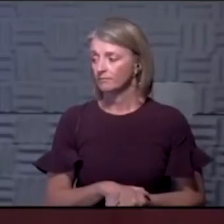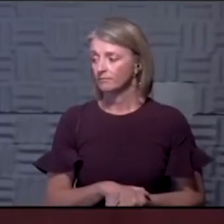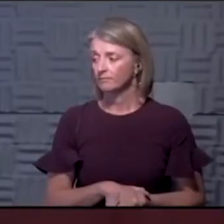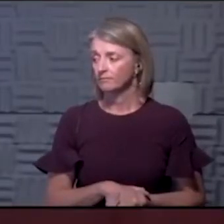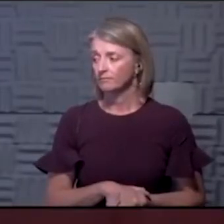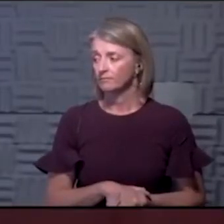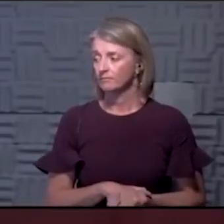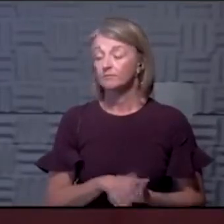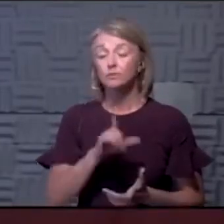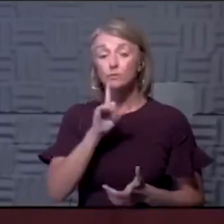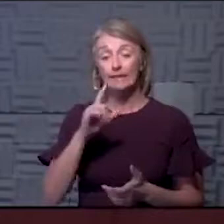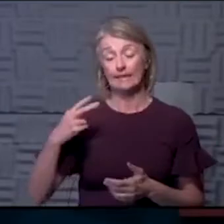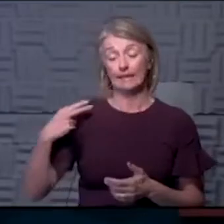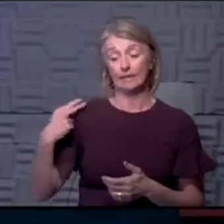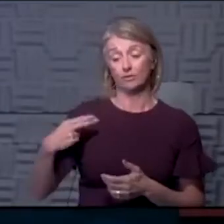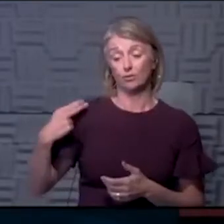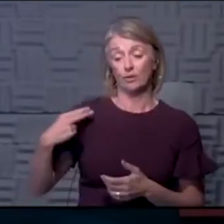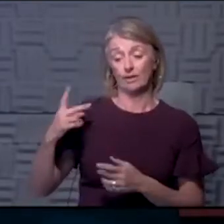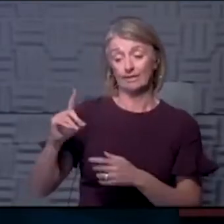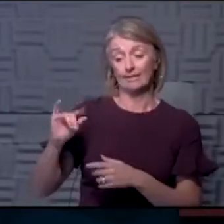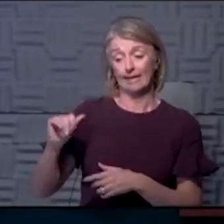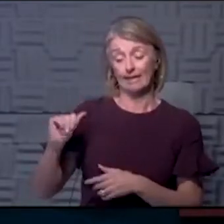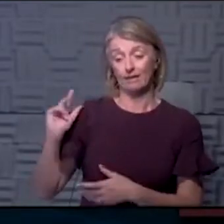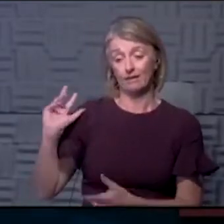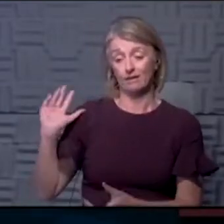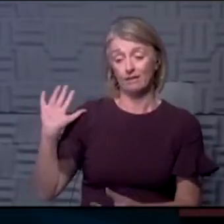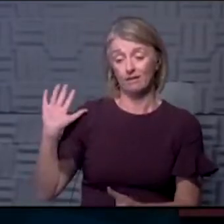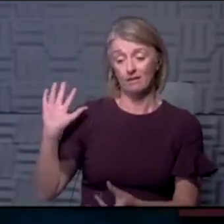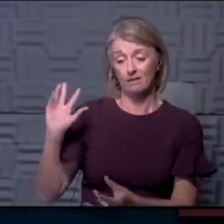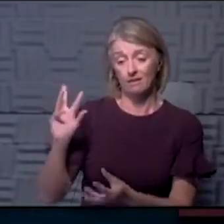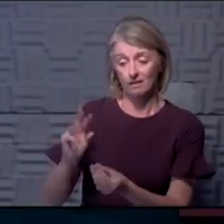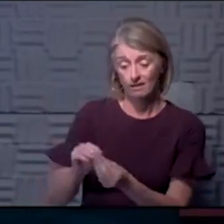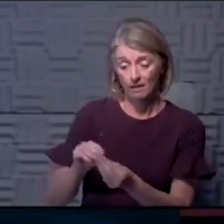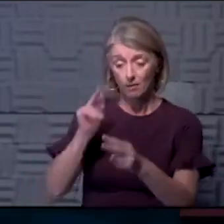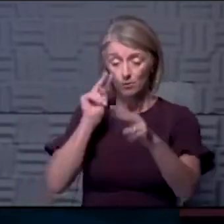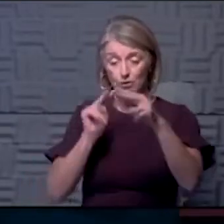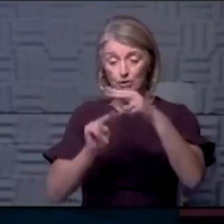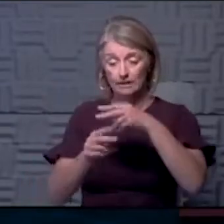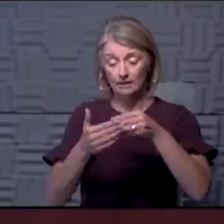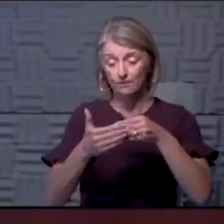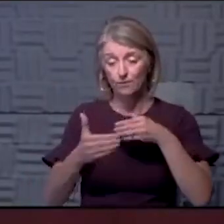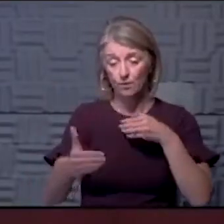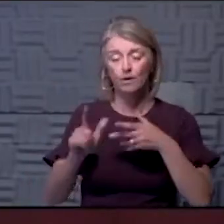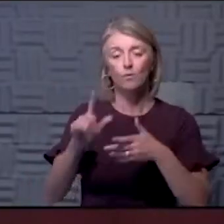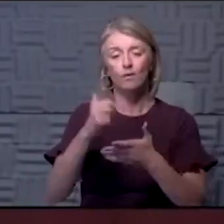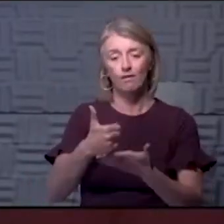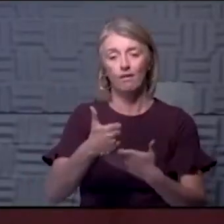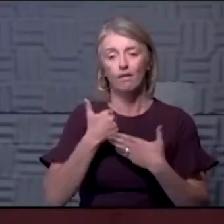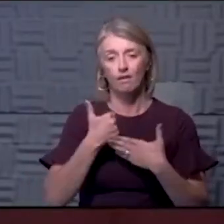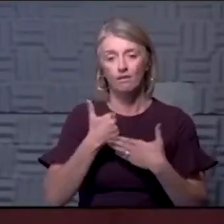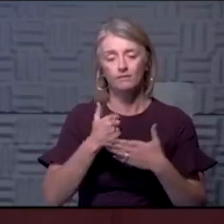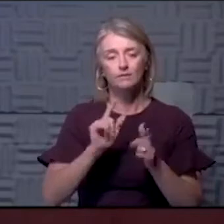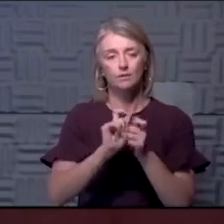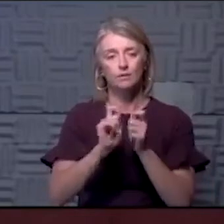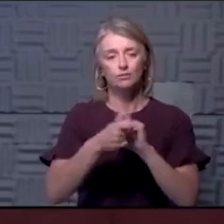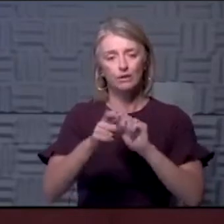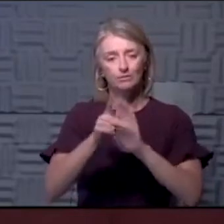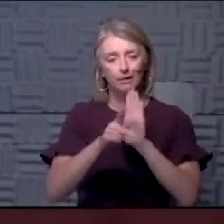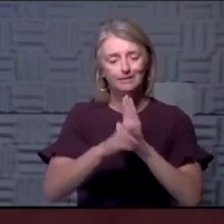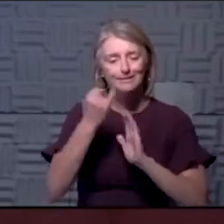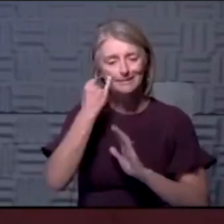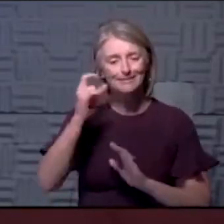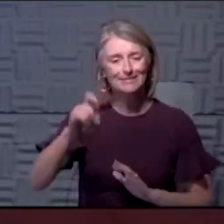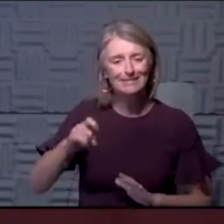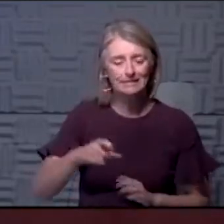taking historic data and then projecting forward. And the other thing I think that can help us all do is if policy changes need to be made.